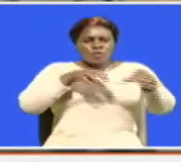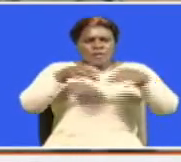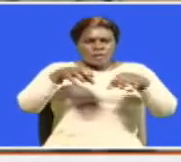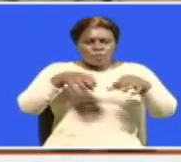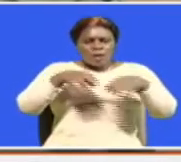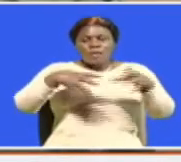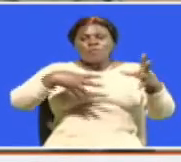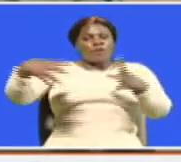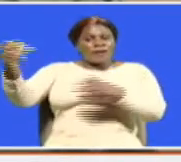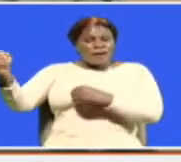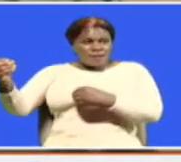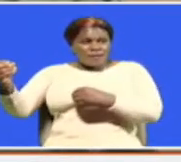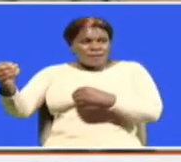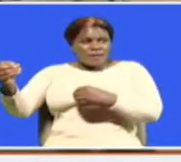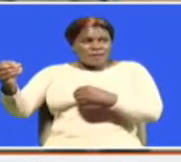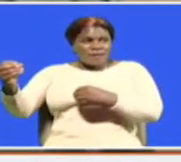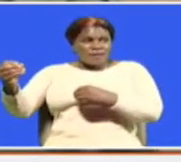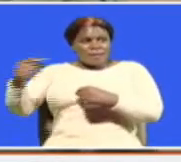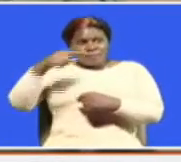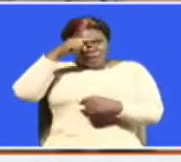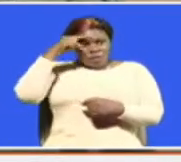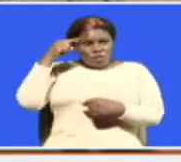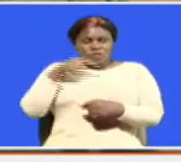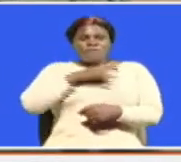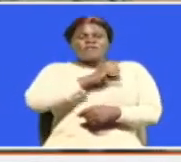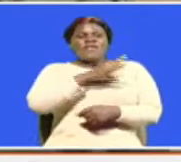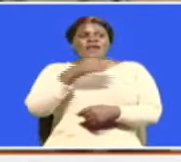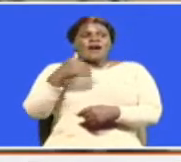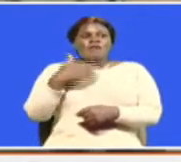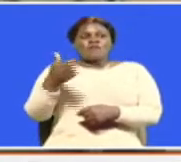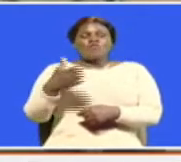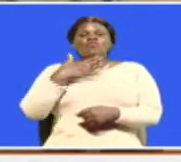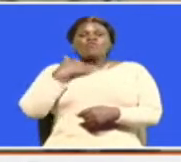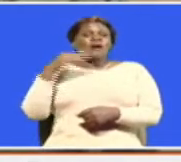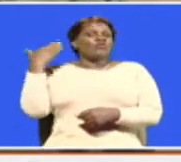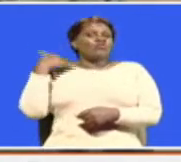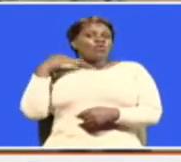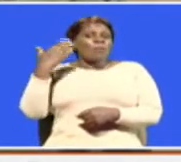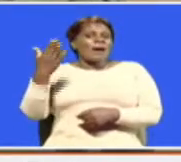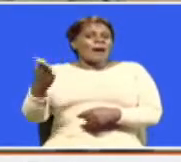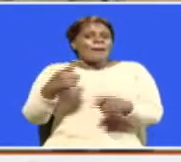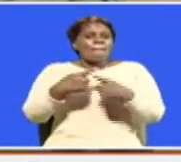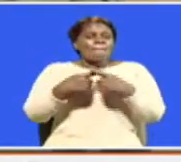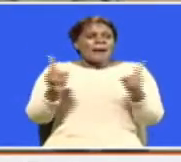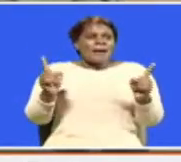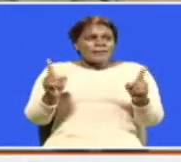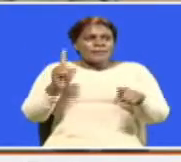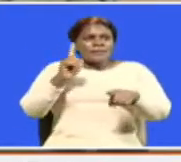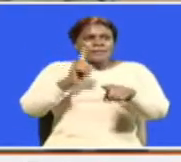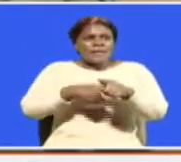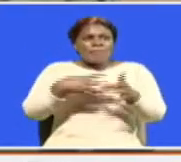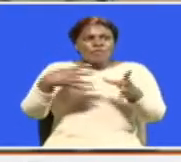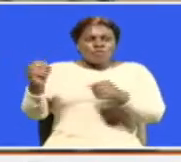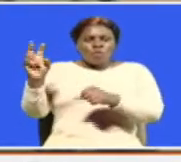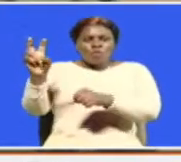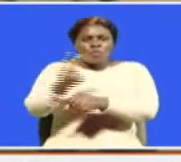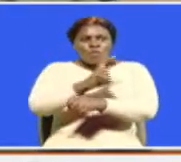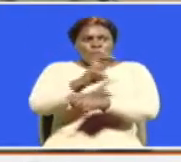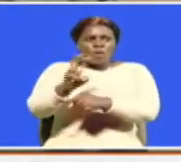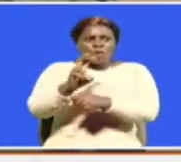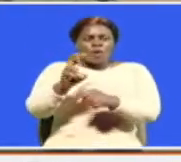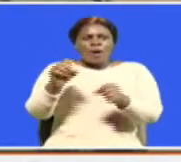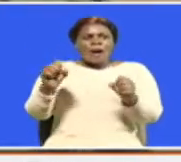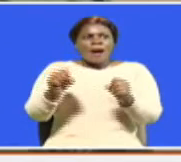atakimbia, obvious atakimbia sababu wako na ile fear, maybe ni poachers ama nini, lakini ile sasa ukienda patrols kwa pori